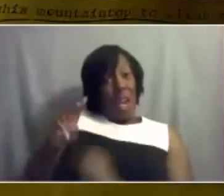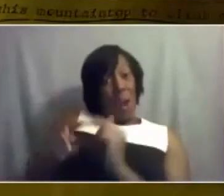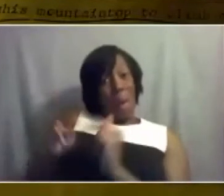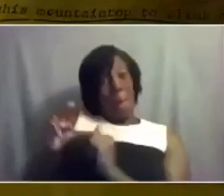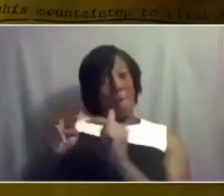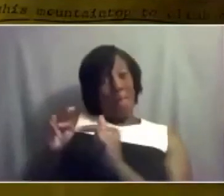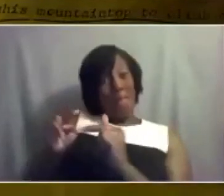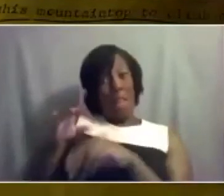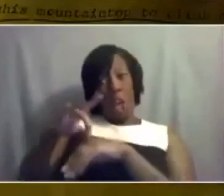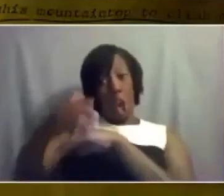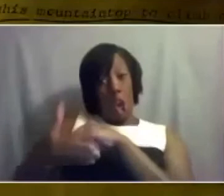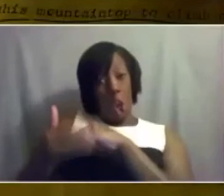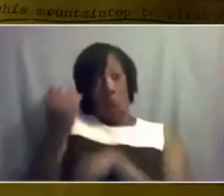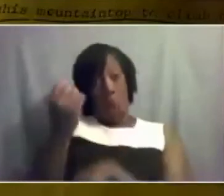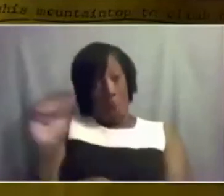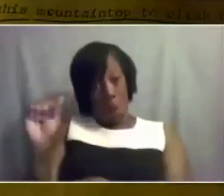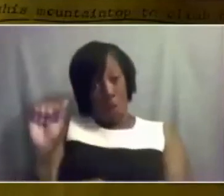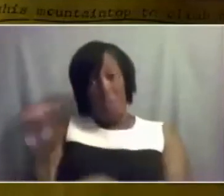United Front.